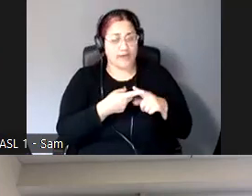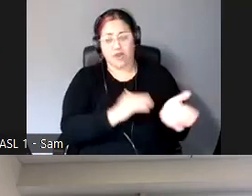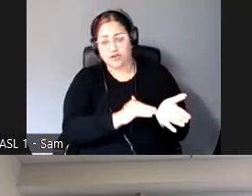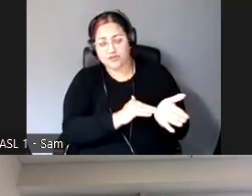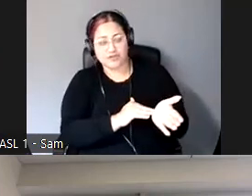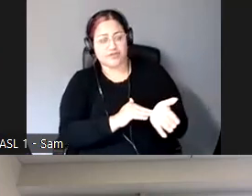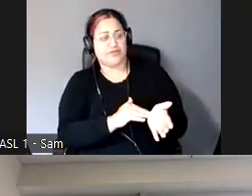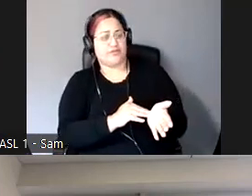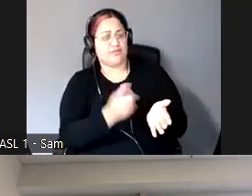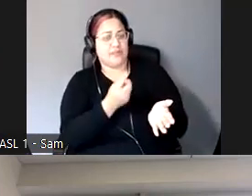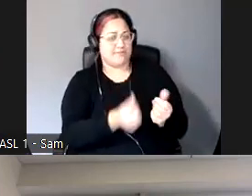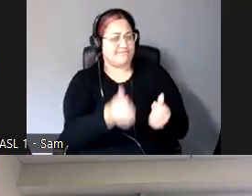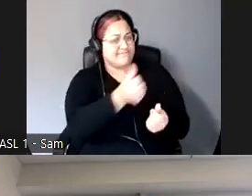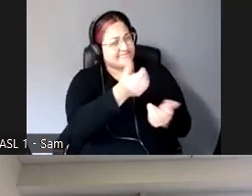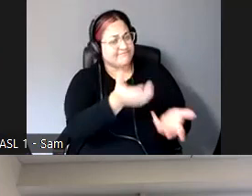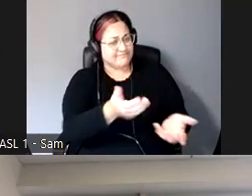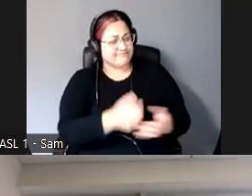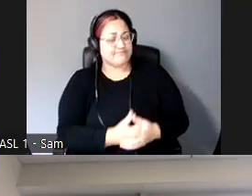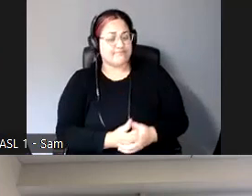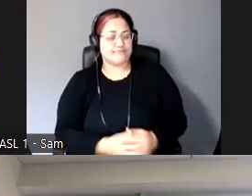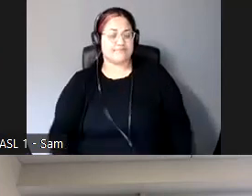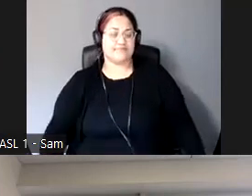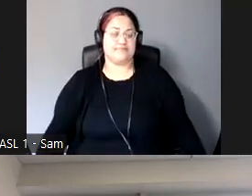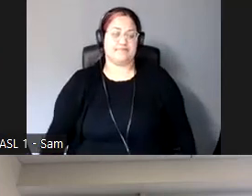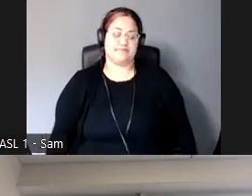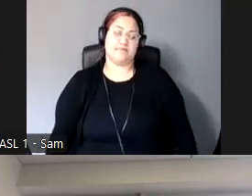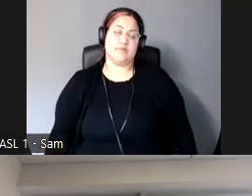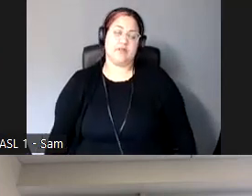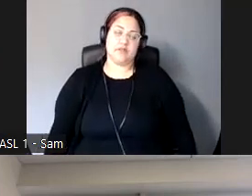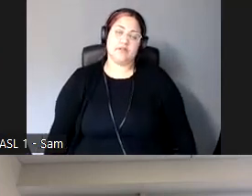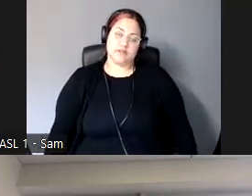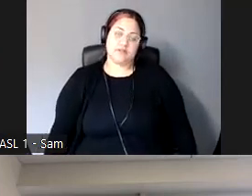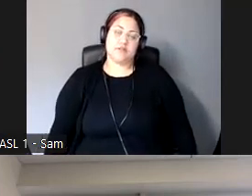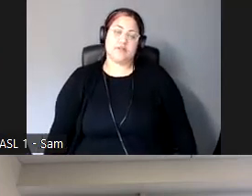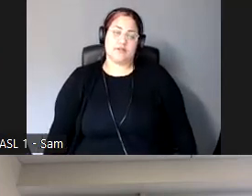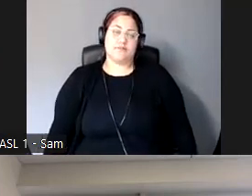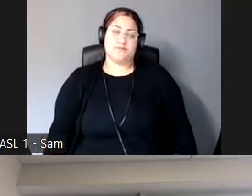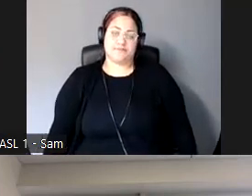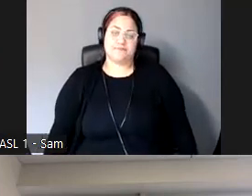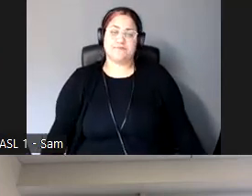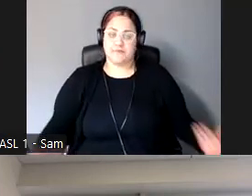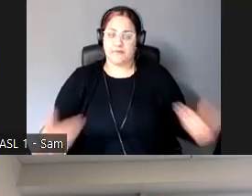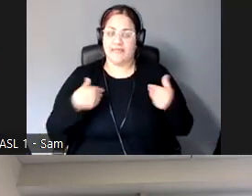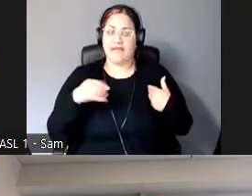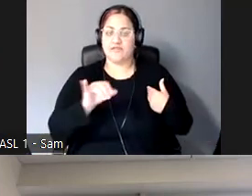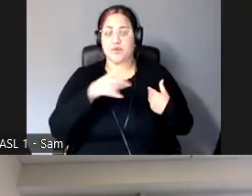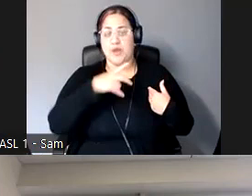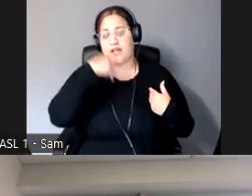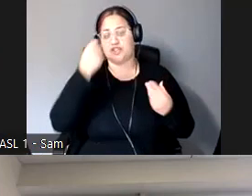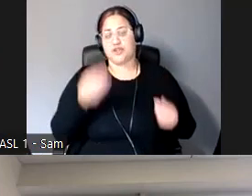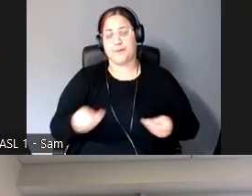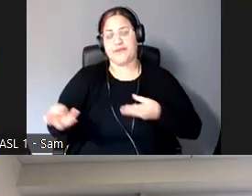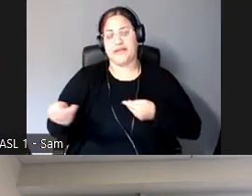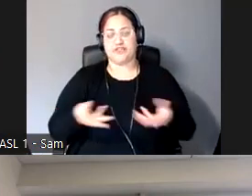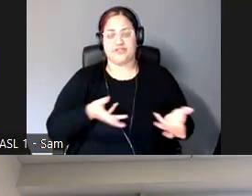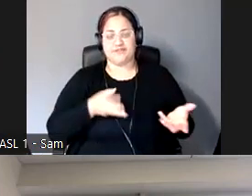know Andrew spoke about elder mediation. There are elder mediation services as well, and I'll give that contact